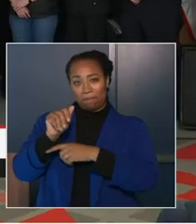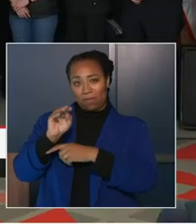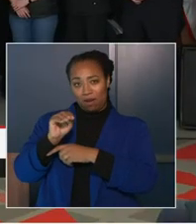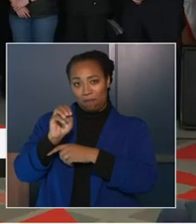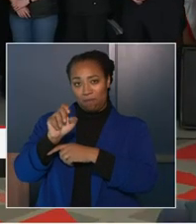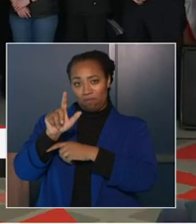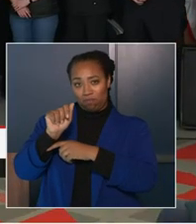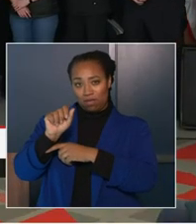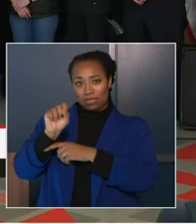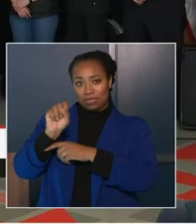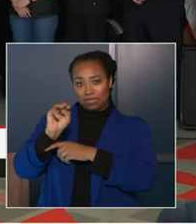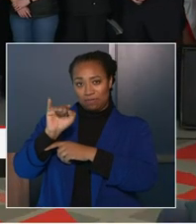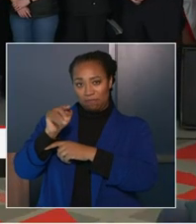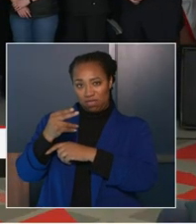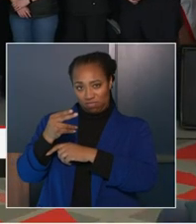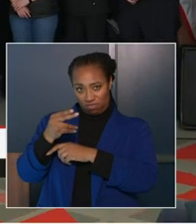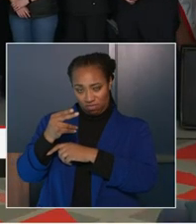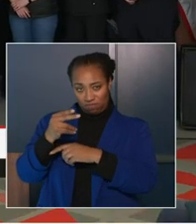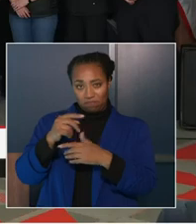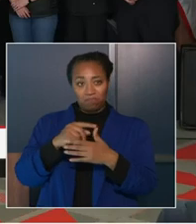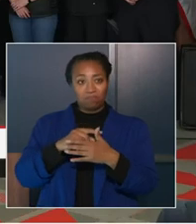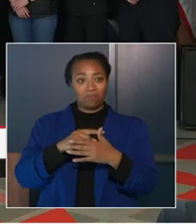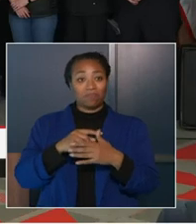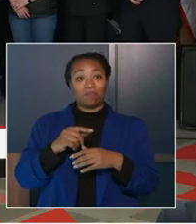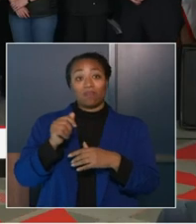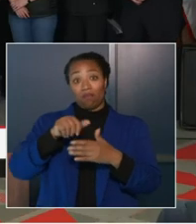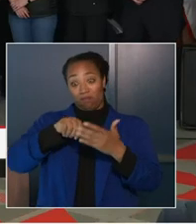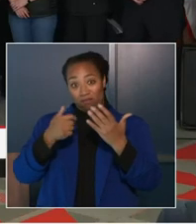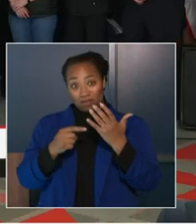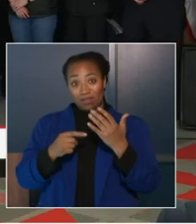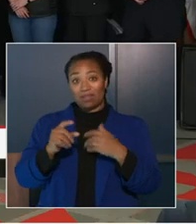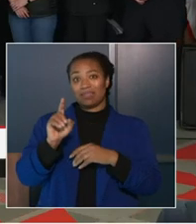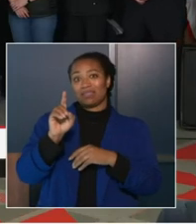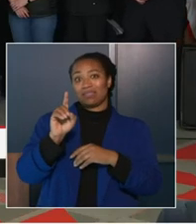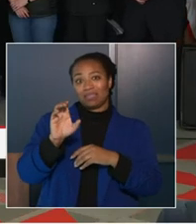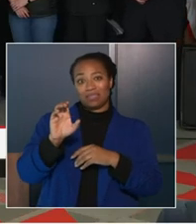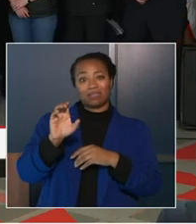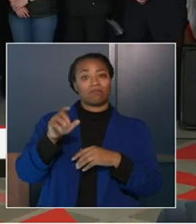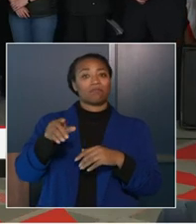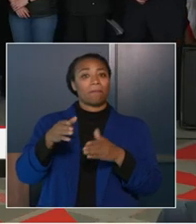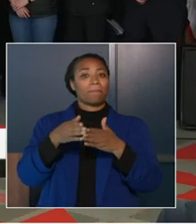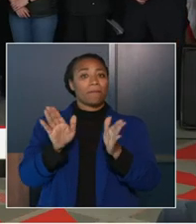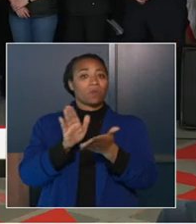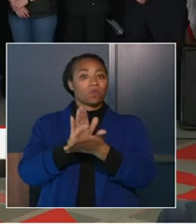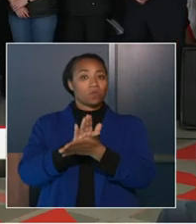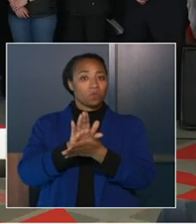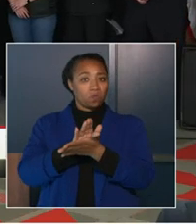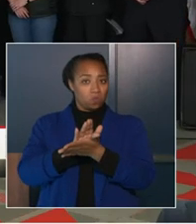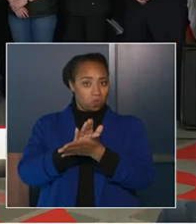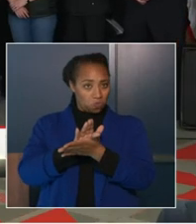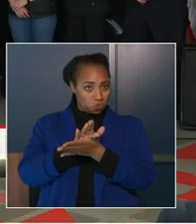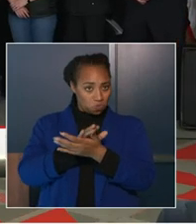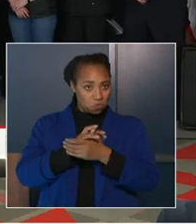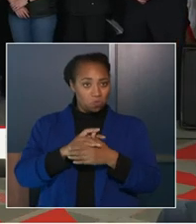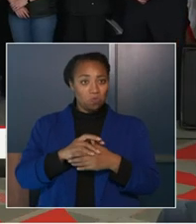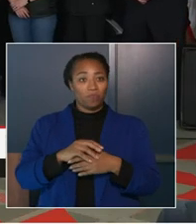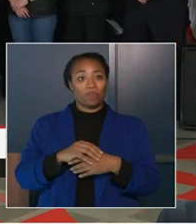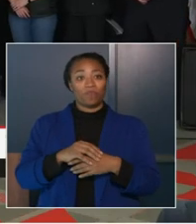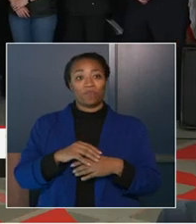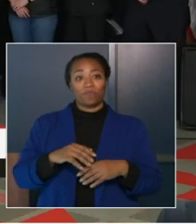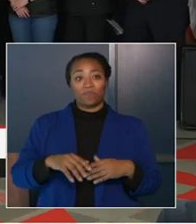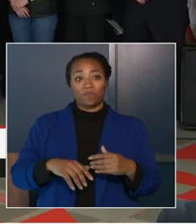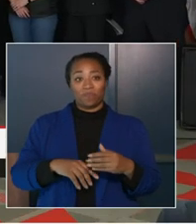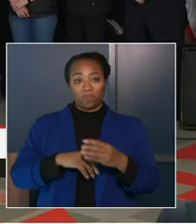Chancellor of DC Public Schools, Chancellor Farabee, the Director of DC Metro or WMATA,